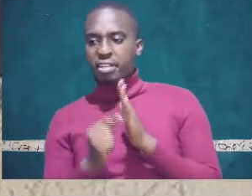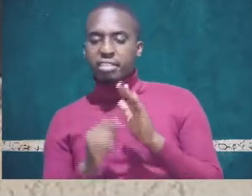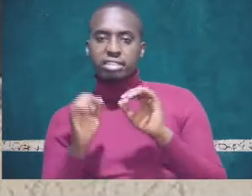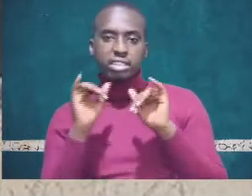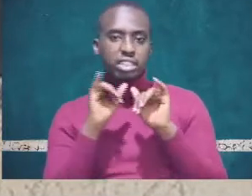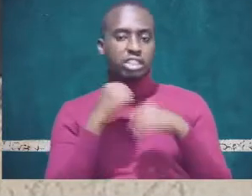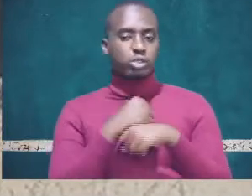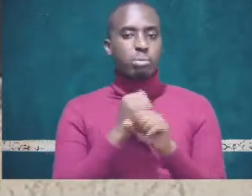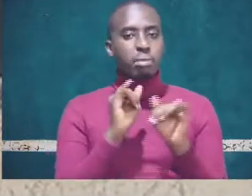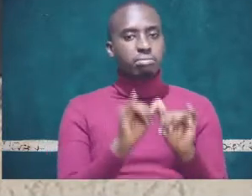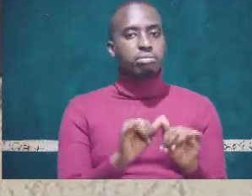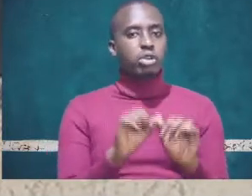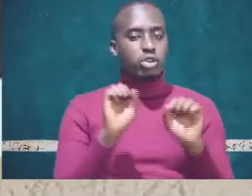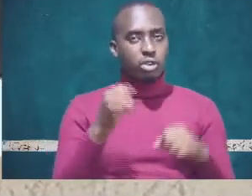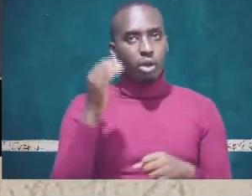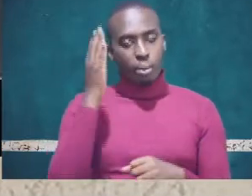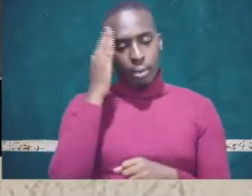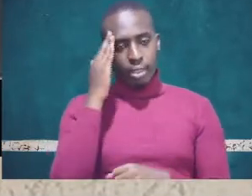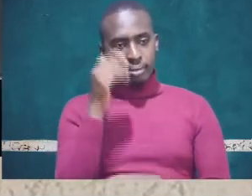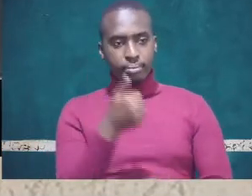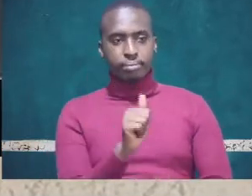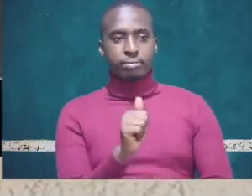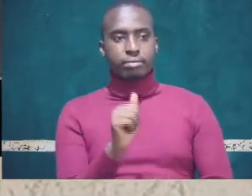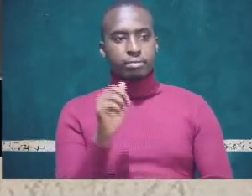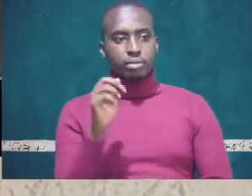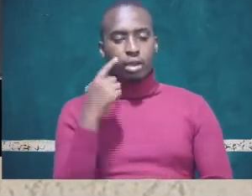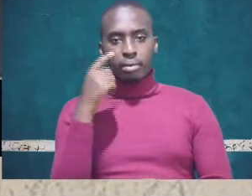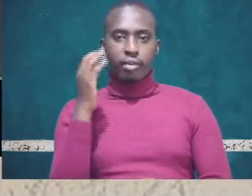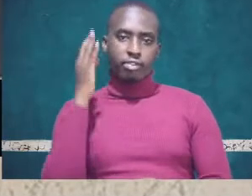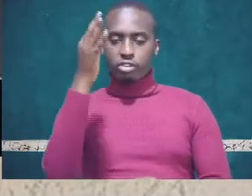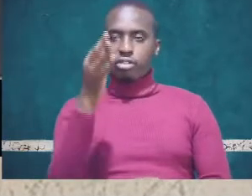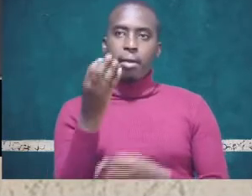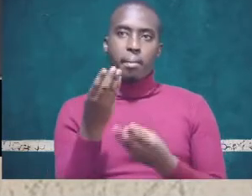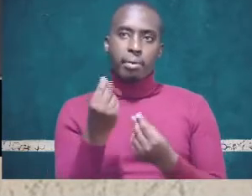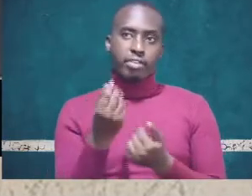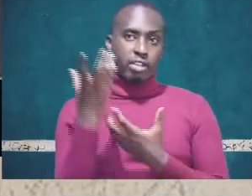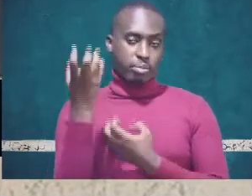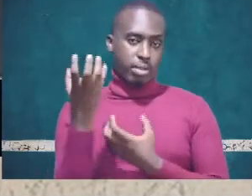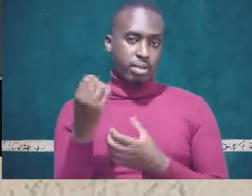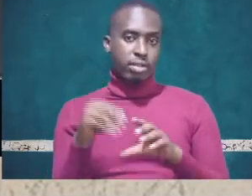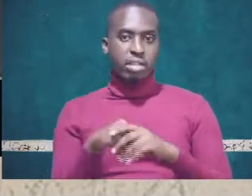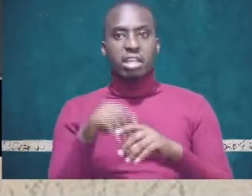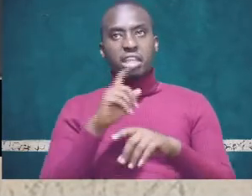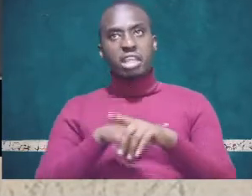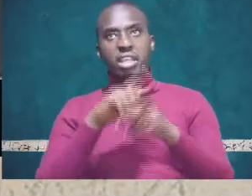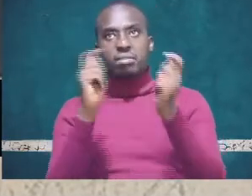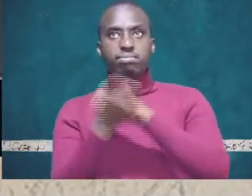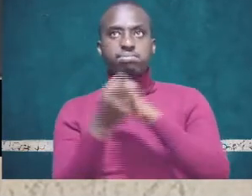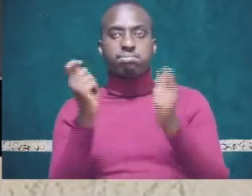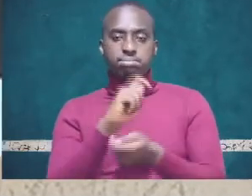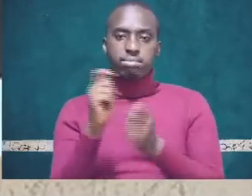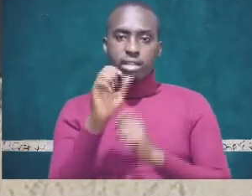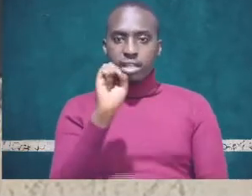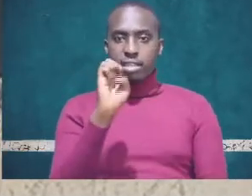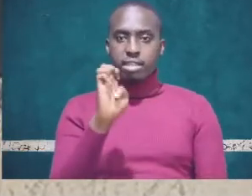kept constant? You should be able now to memorize them, like future price expectations, like seasonal changes,